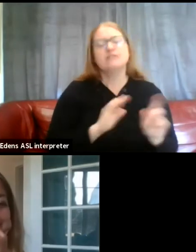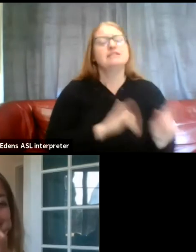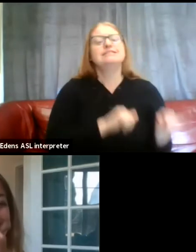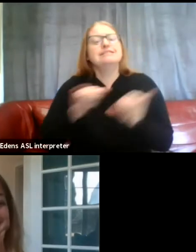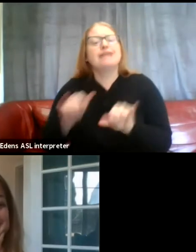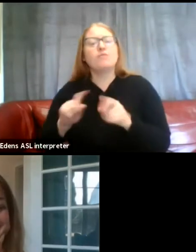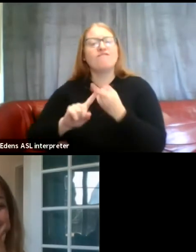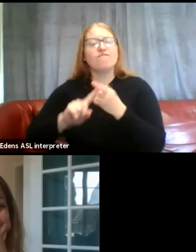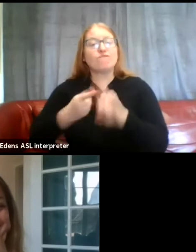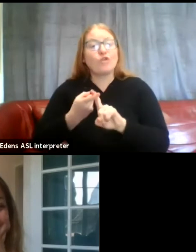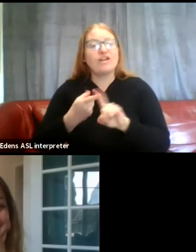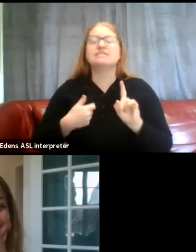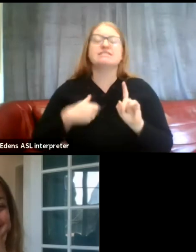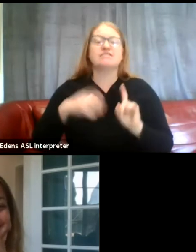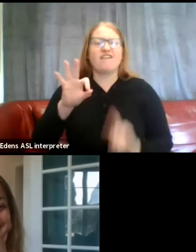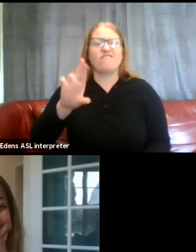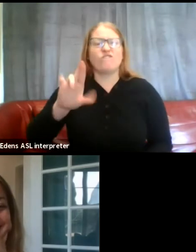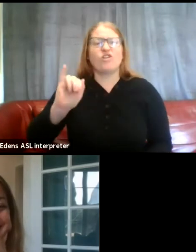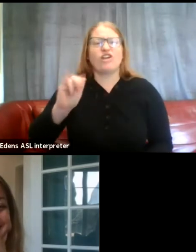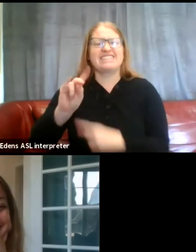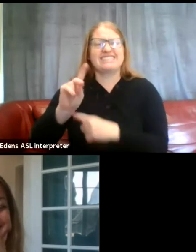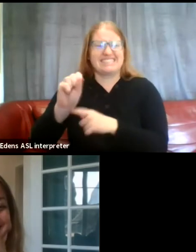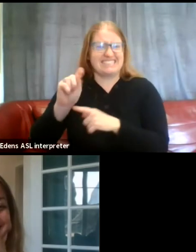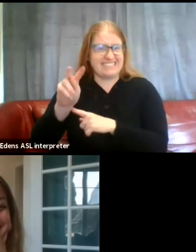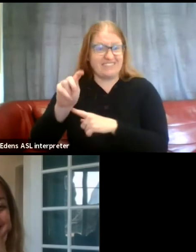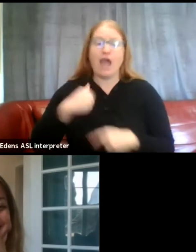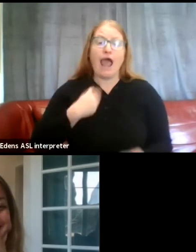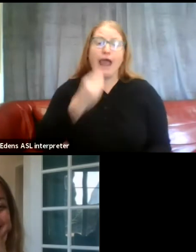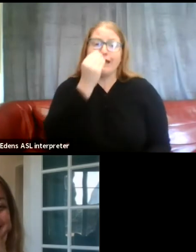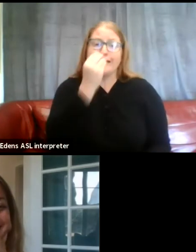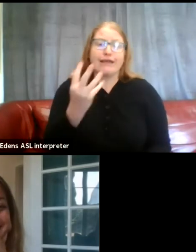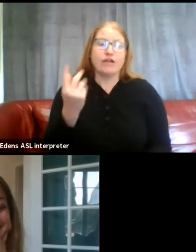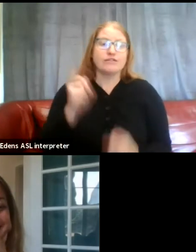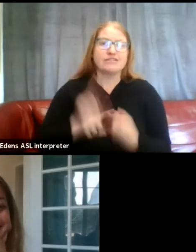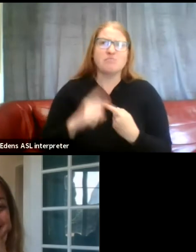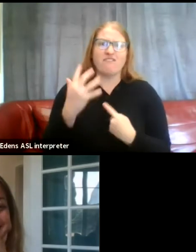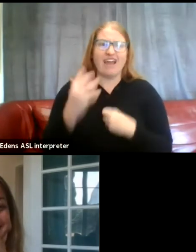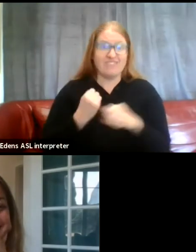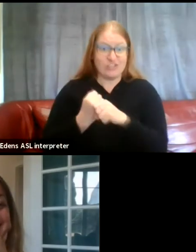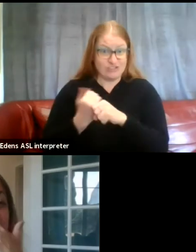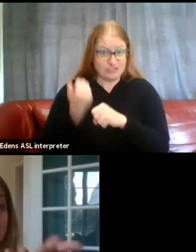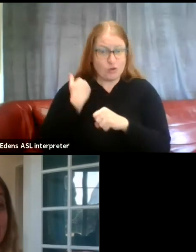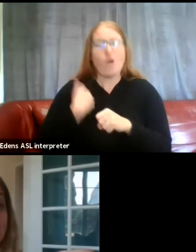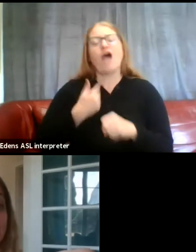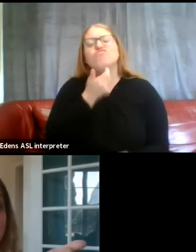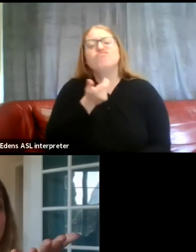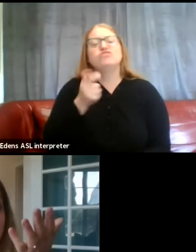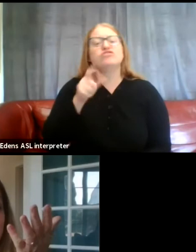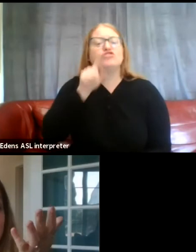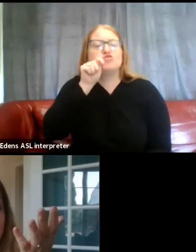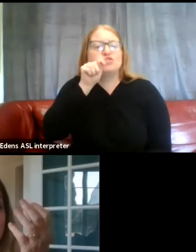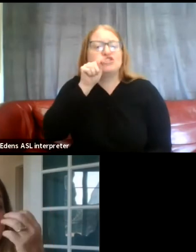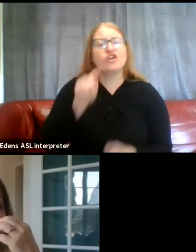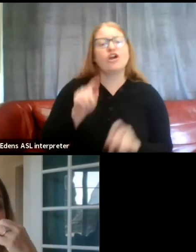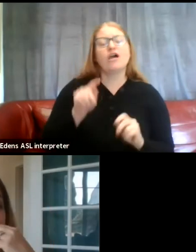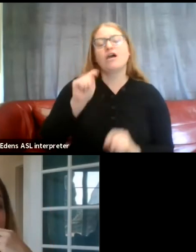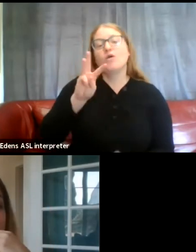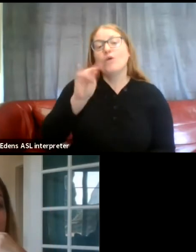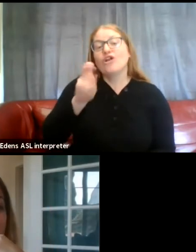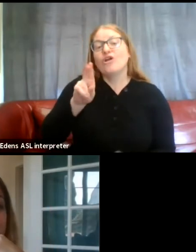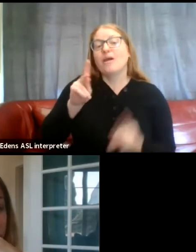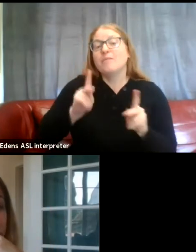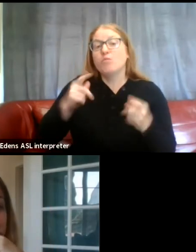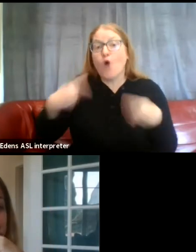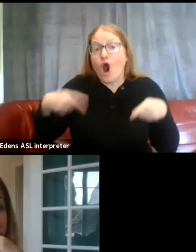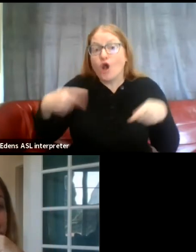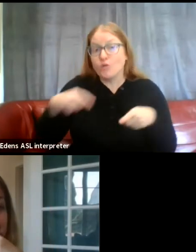until like 5 years ago, when weirdly I was on Twitter and people started arguing about whether the character played by Jennifer